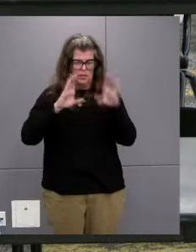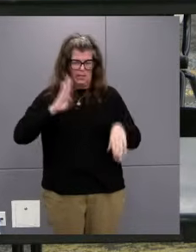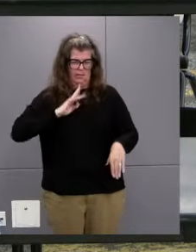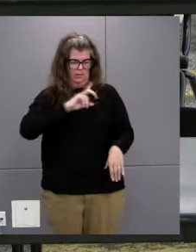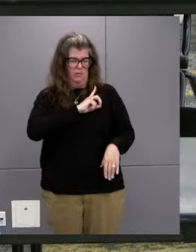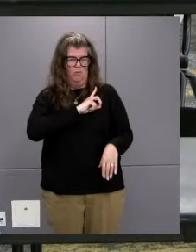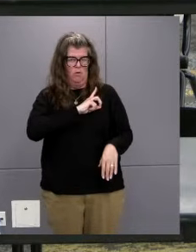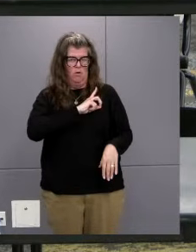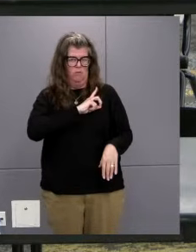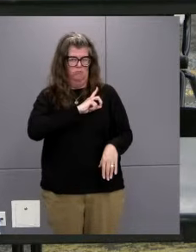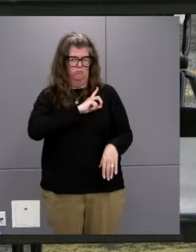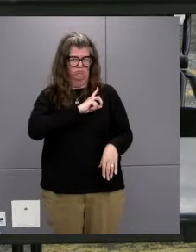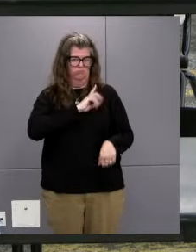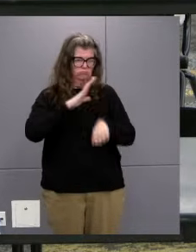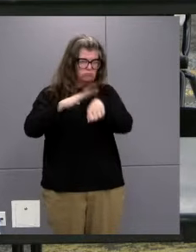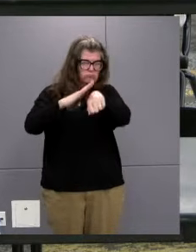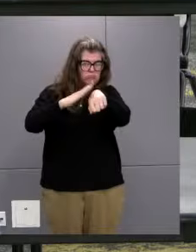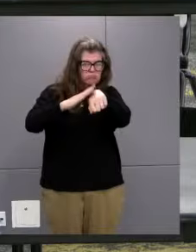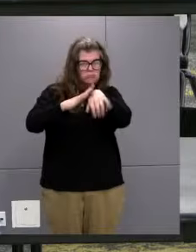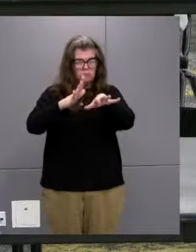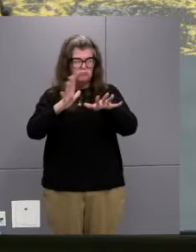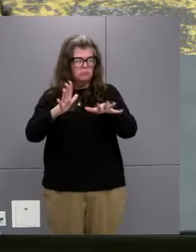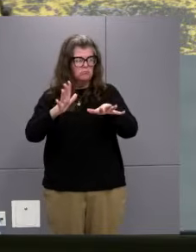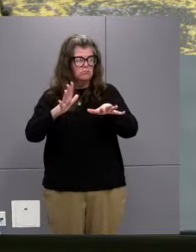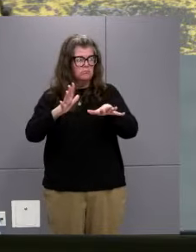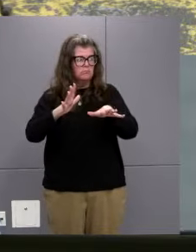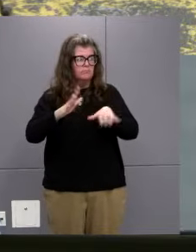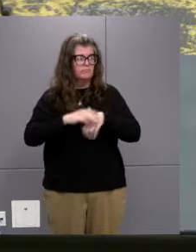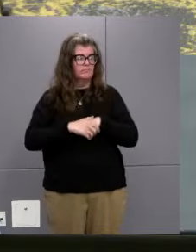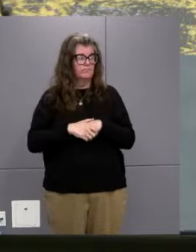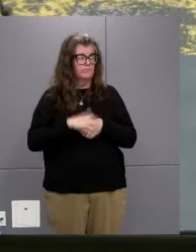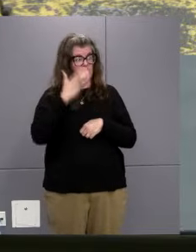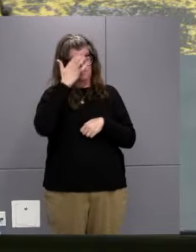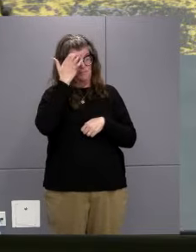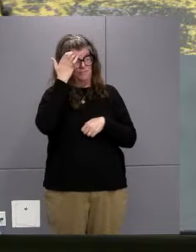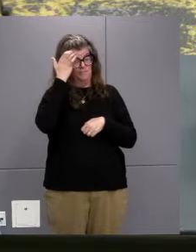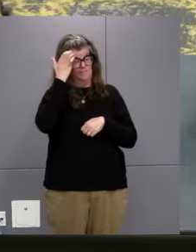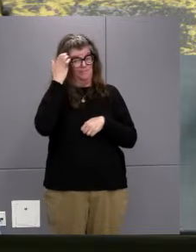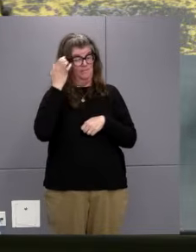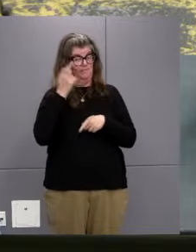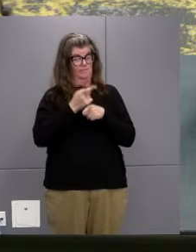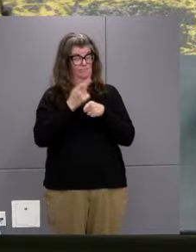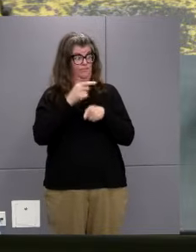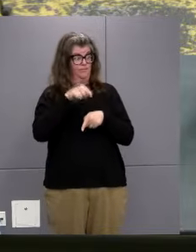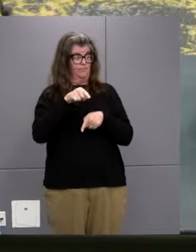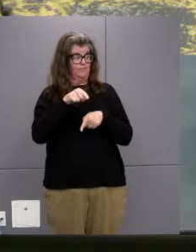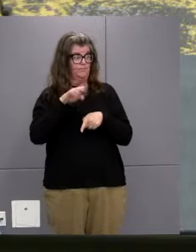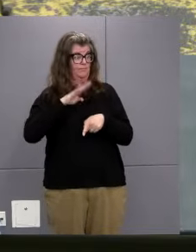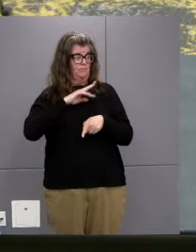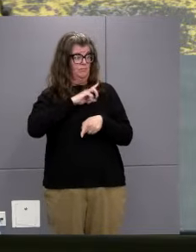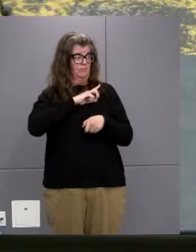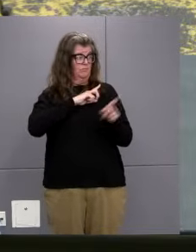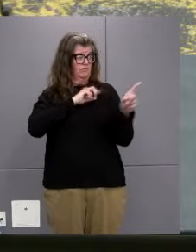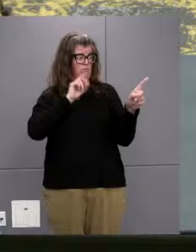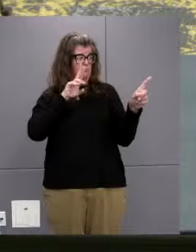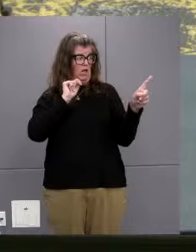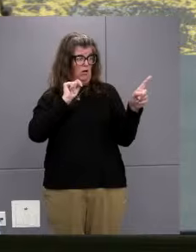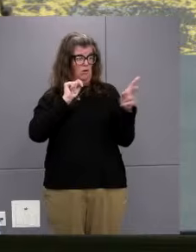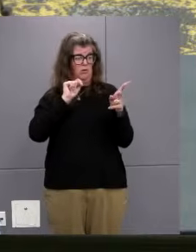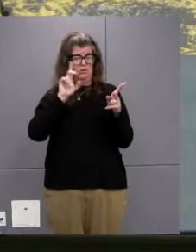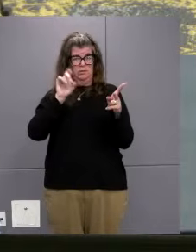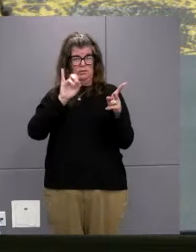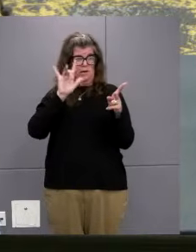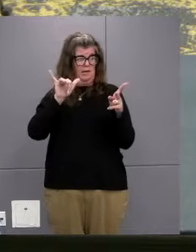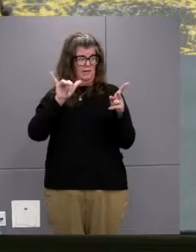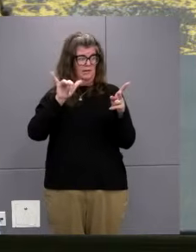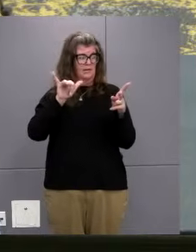that that it was taking place. Right, so to this board as it sits right now, I think, well, Art was on the board, I think Dr. Daly was on the board,